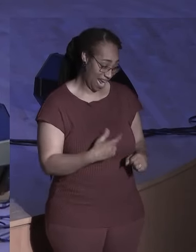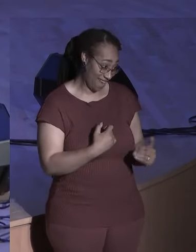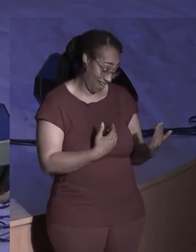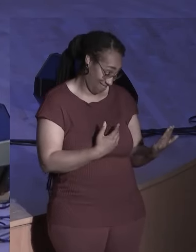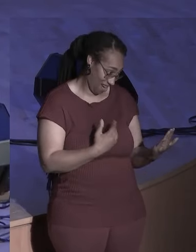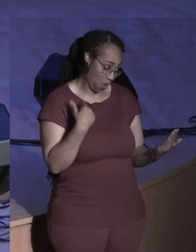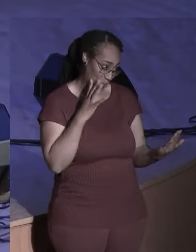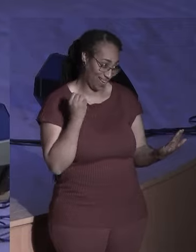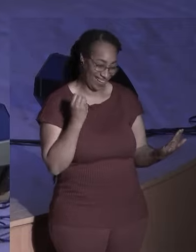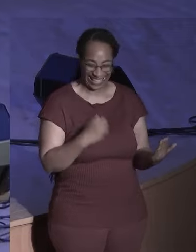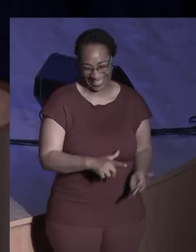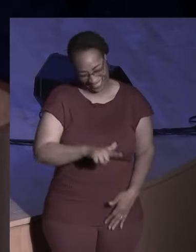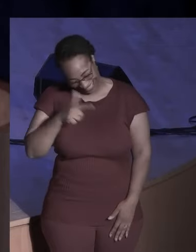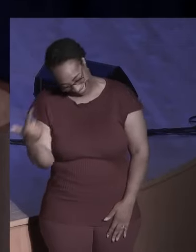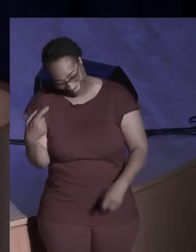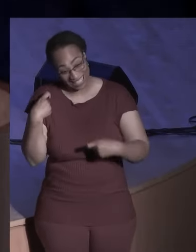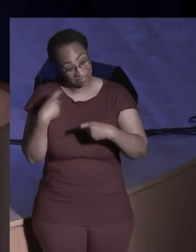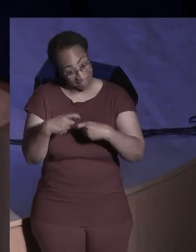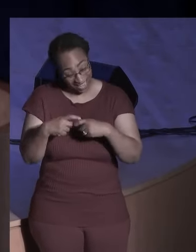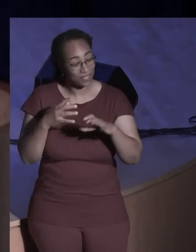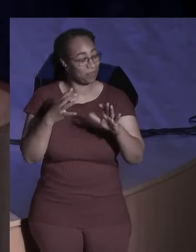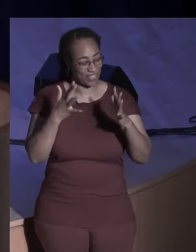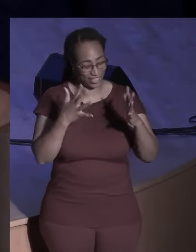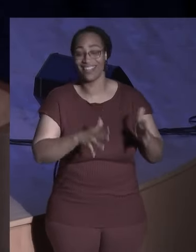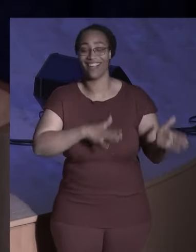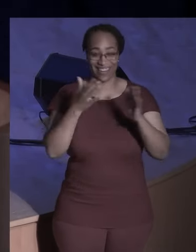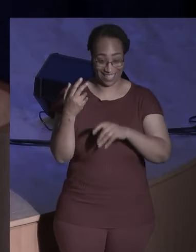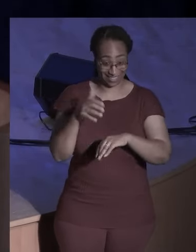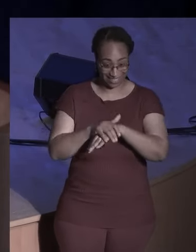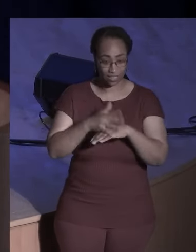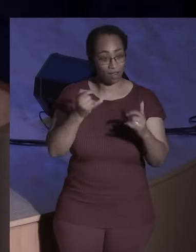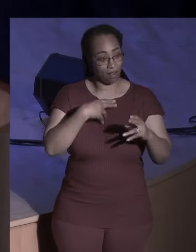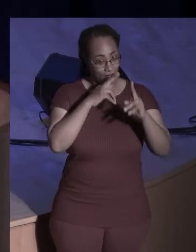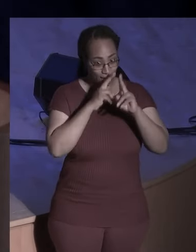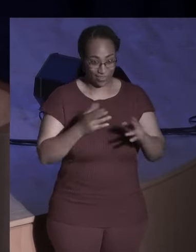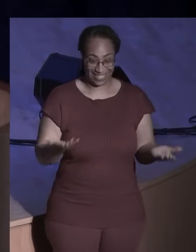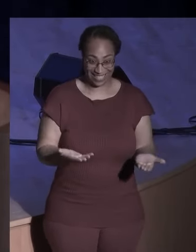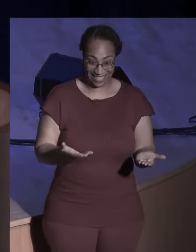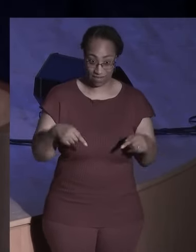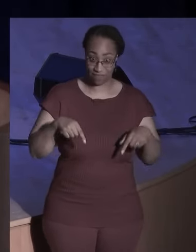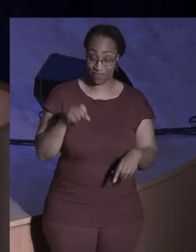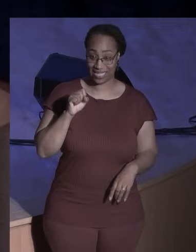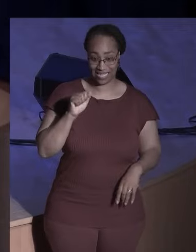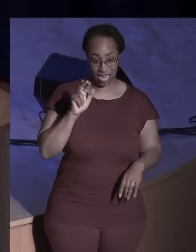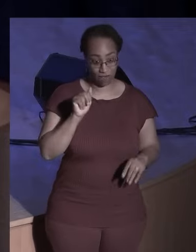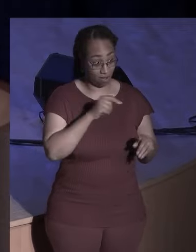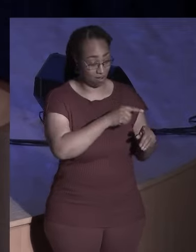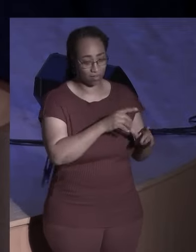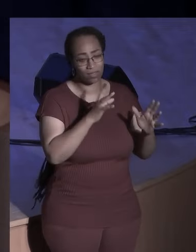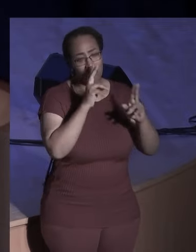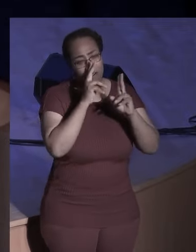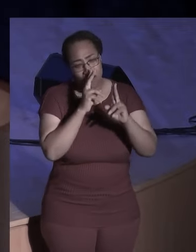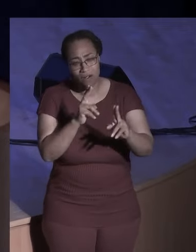americana. It's an honor to be here with Sara to sing, to honor our grandmothers, to honor the mountains, the